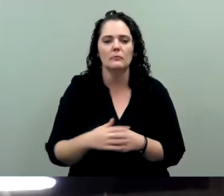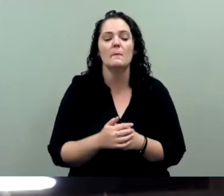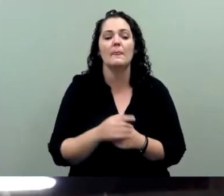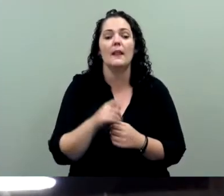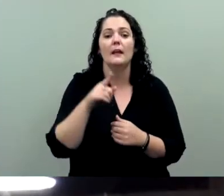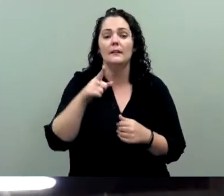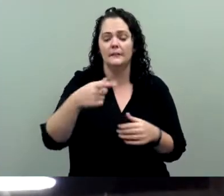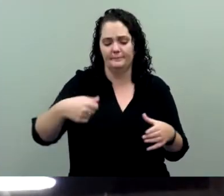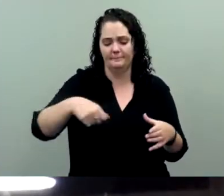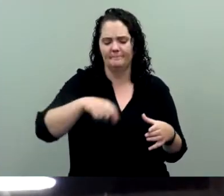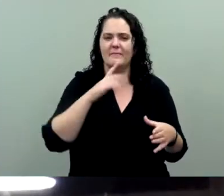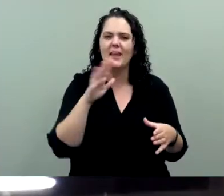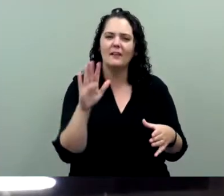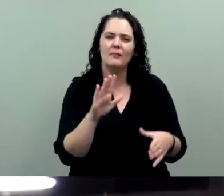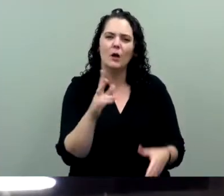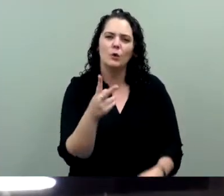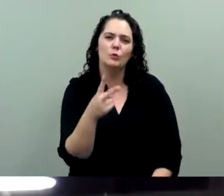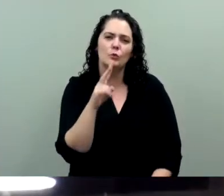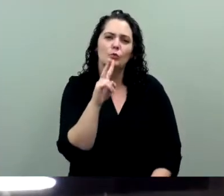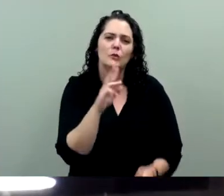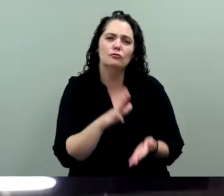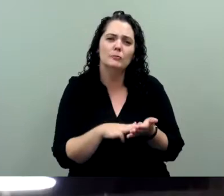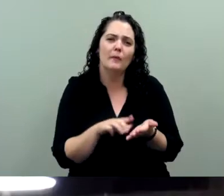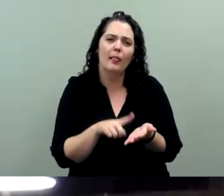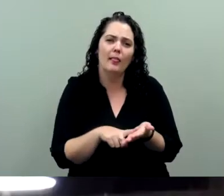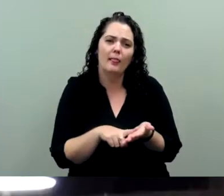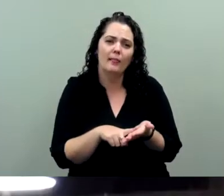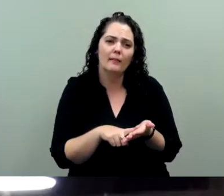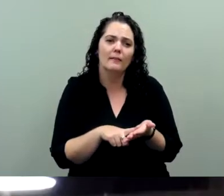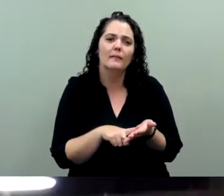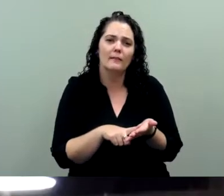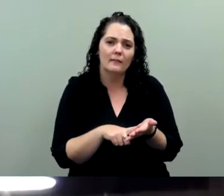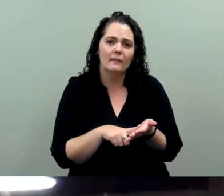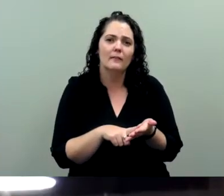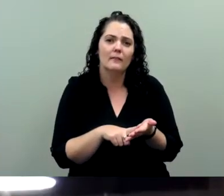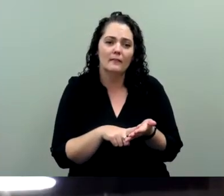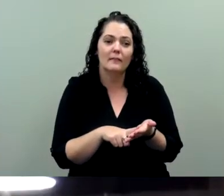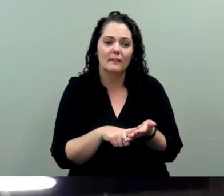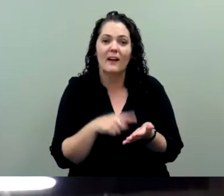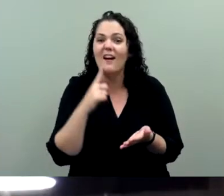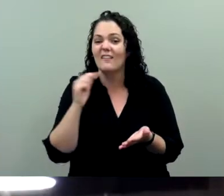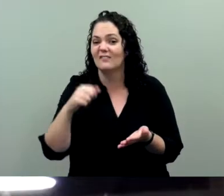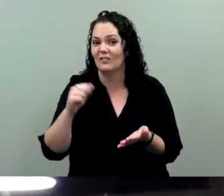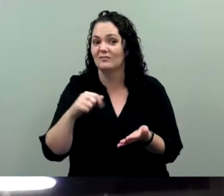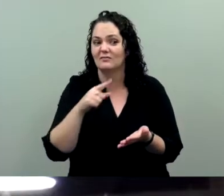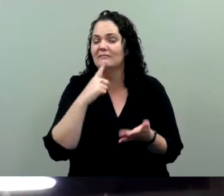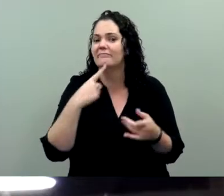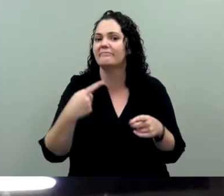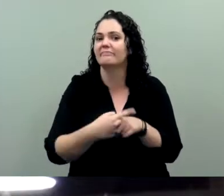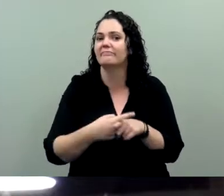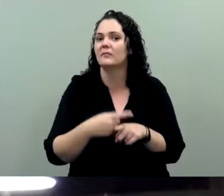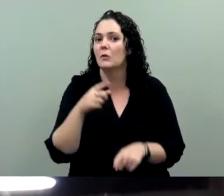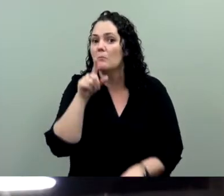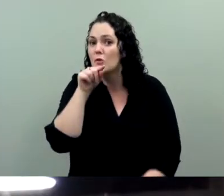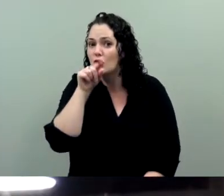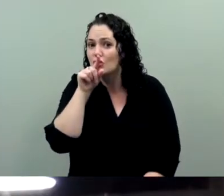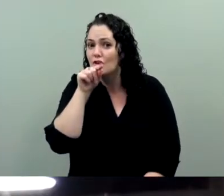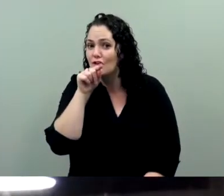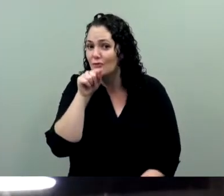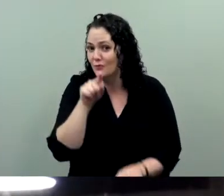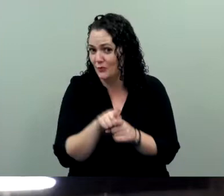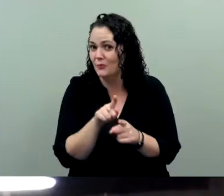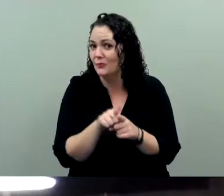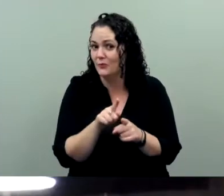200 mils of water and birds. Yes, I've heard that too. Yeah, and a lot of people are saying that you would think that it's like